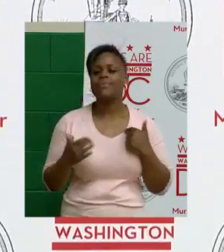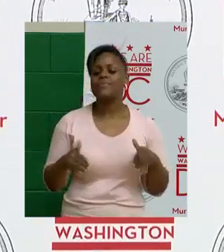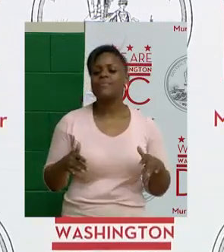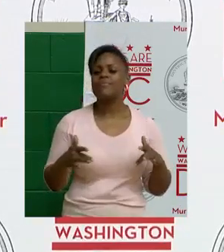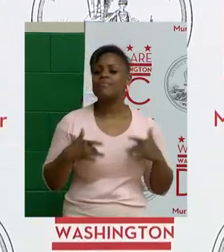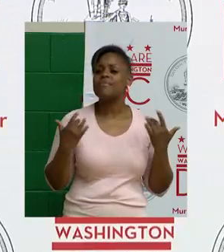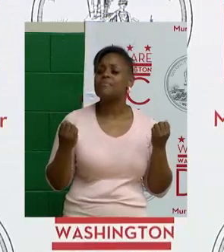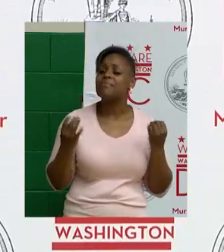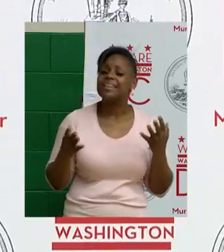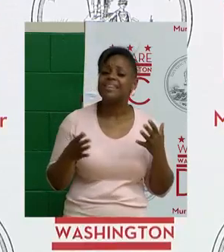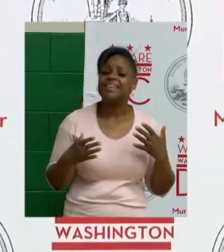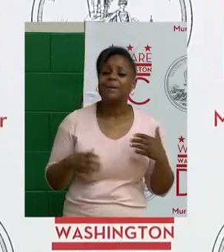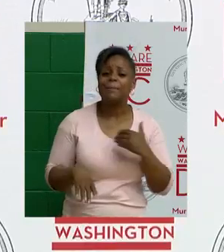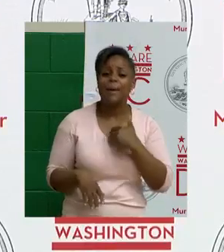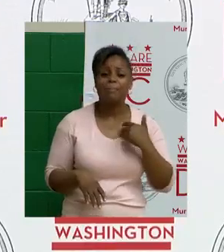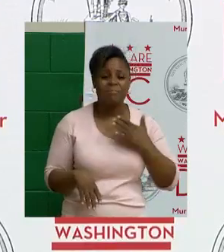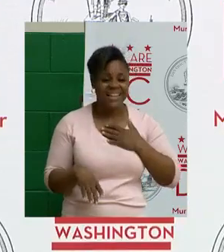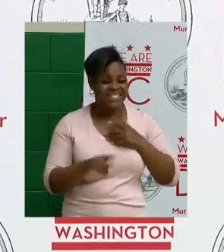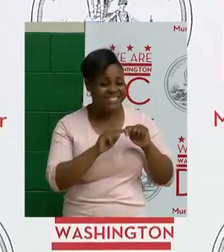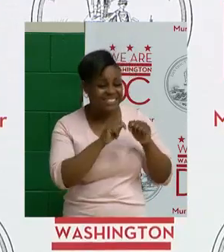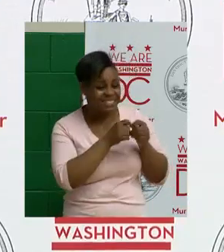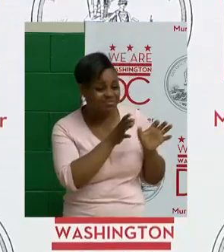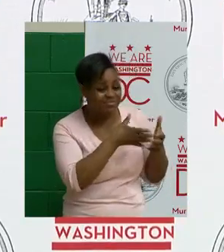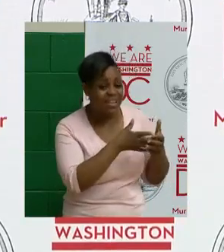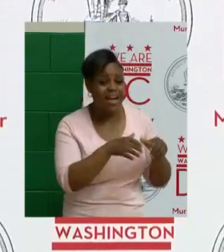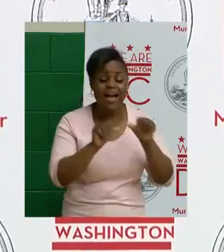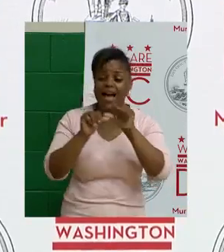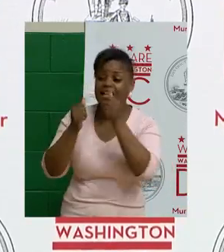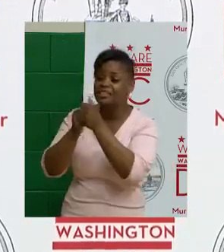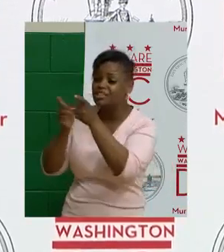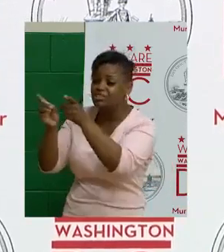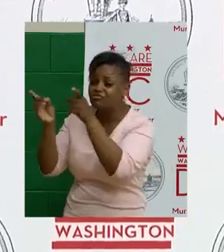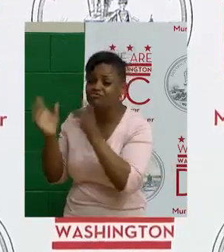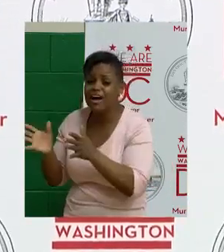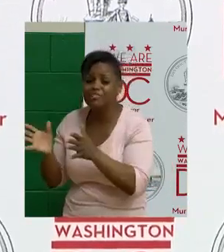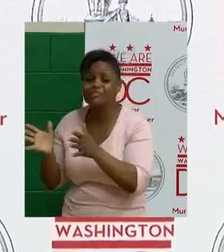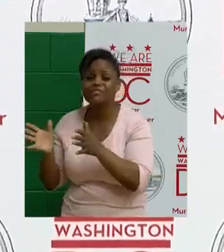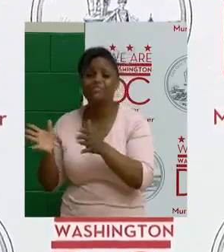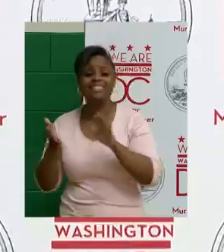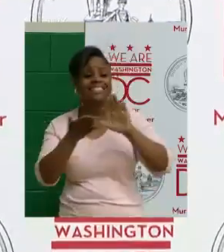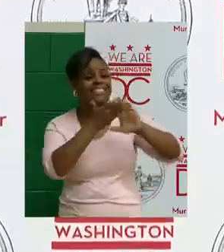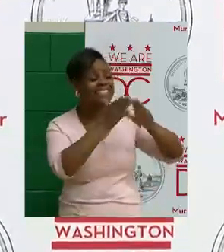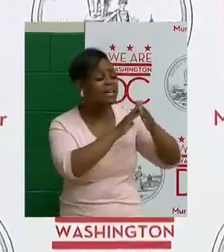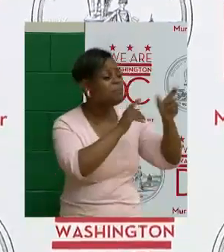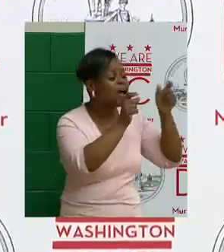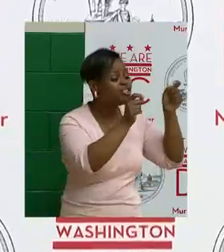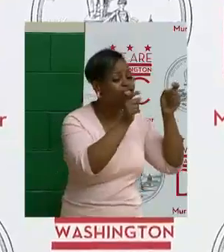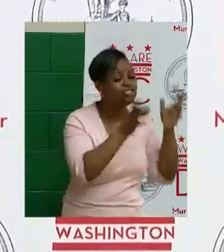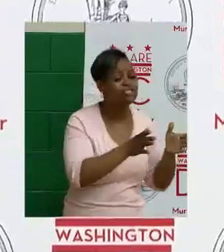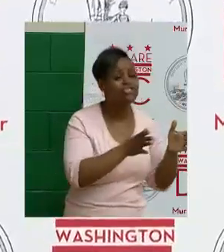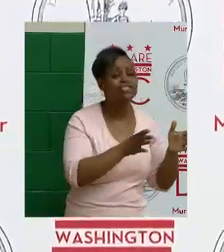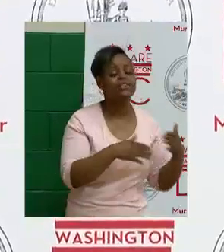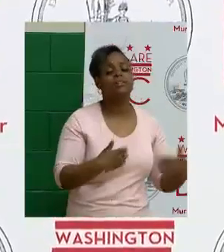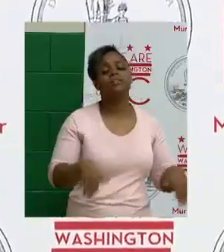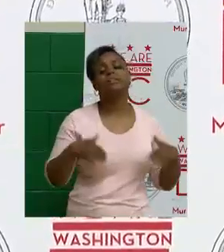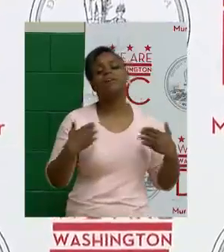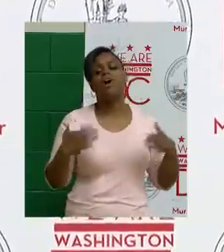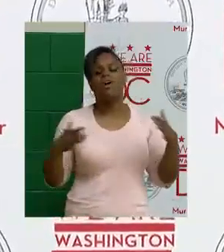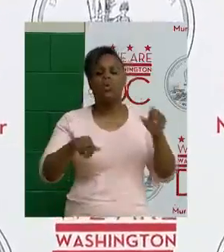my team, our agency directors, the mayor's budget office, the city administrator, have already been working on the